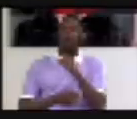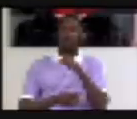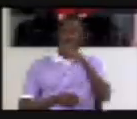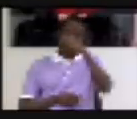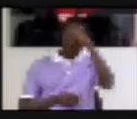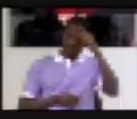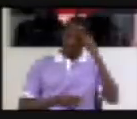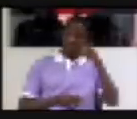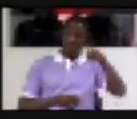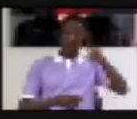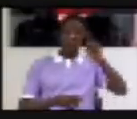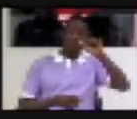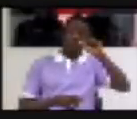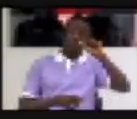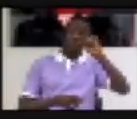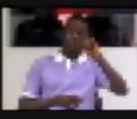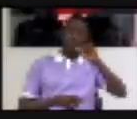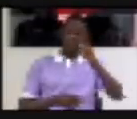National Assembly?